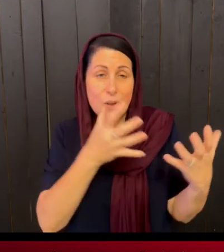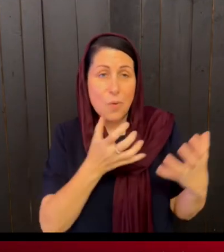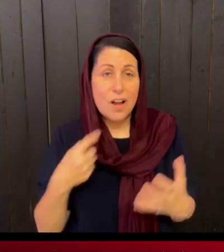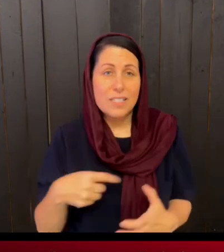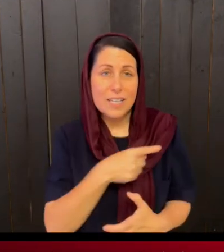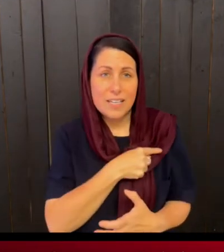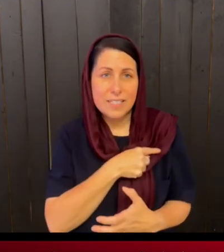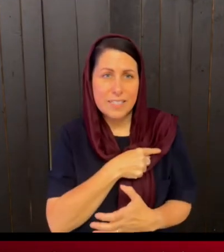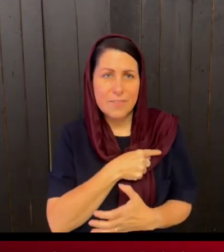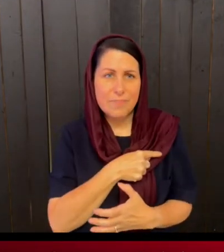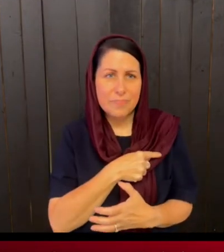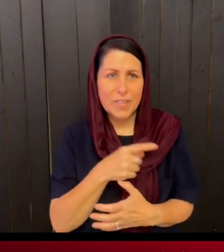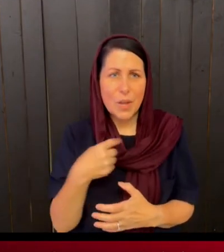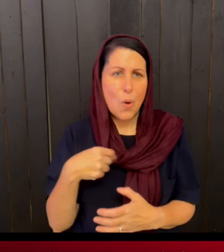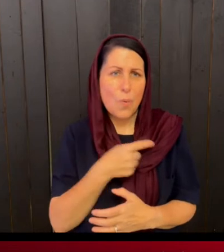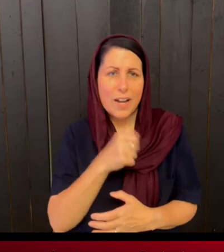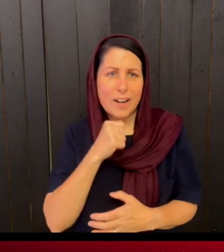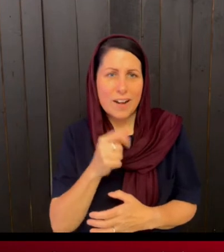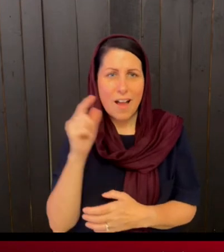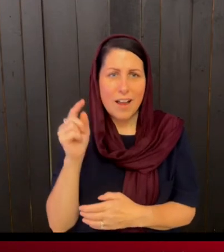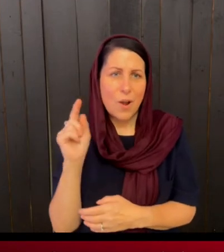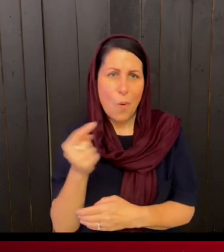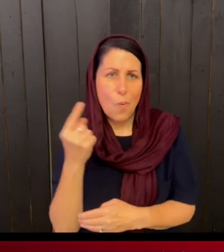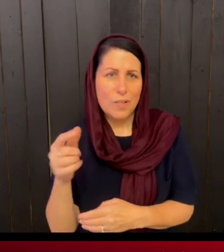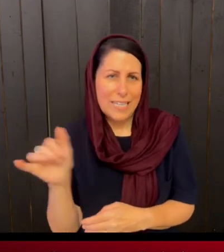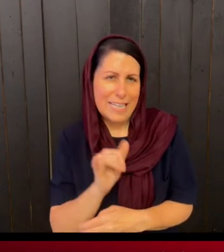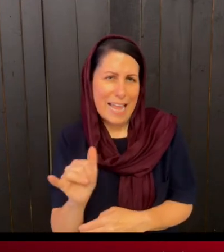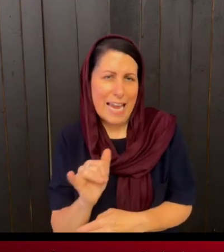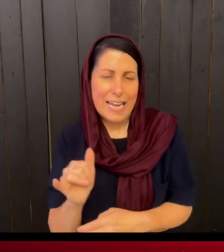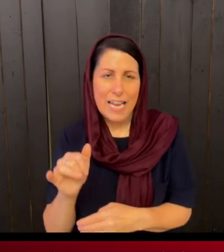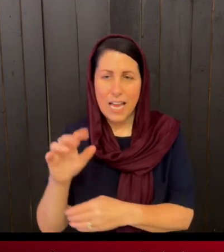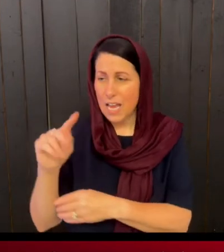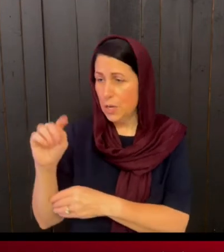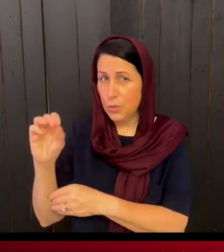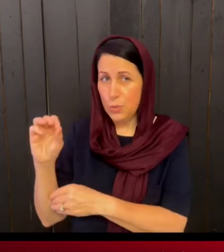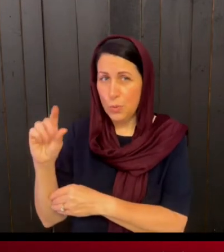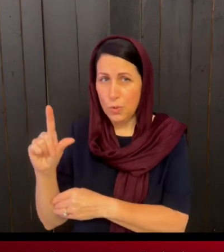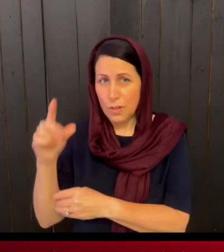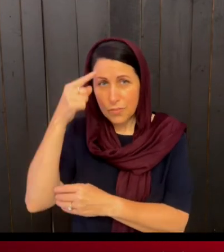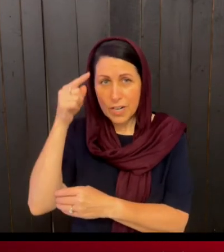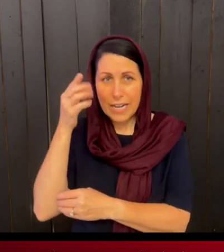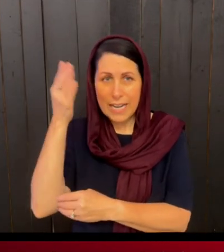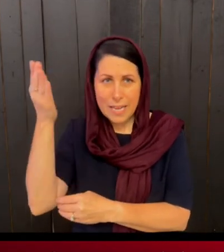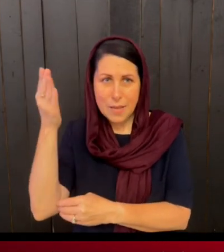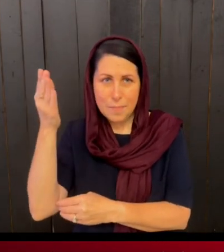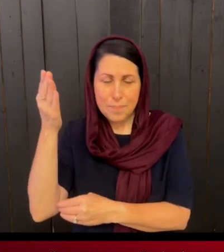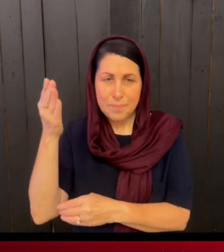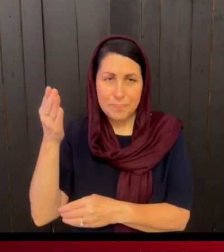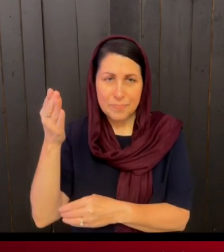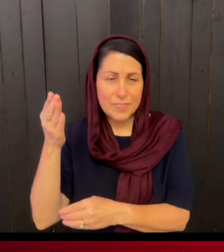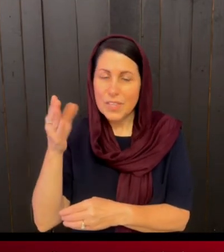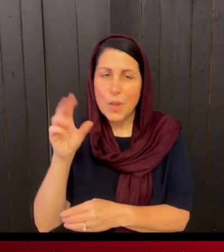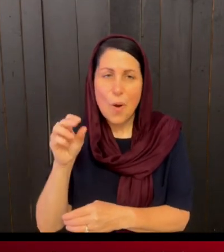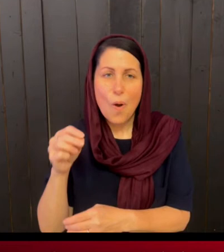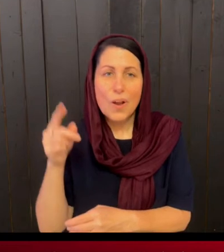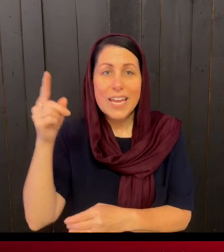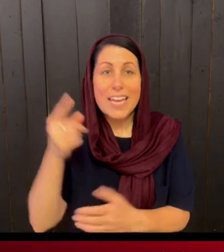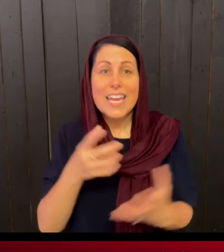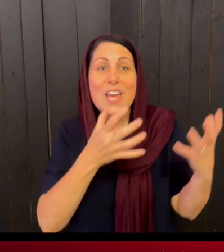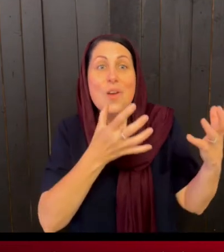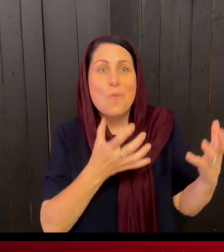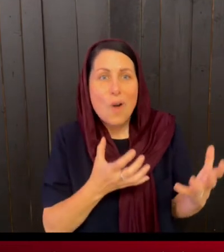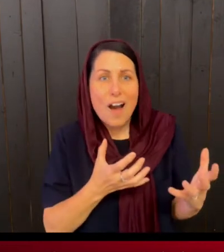we're a tool in his tool bag, but he wants to use us because then he gets to fellowship with us. He gets to use us. It's